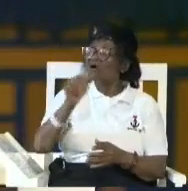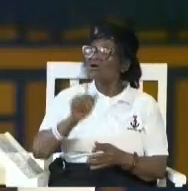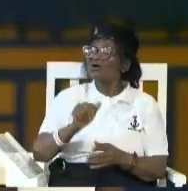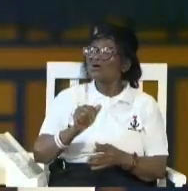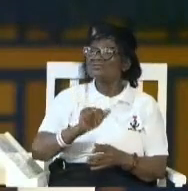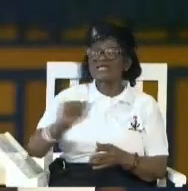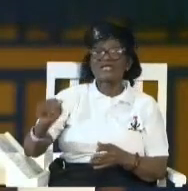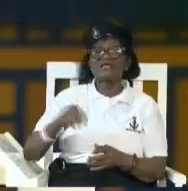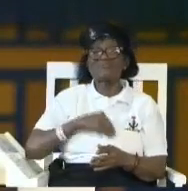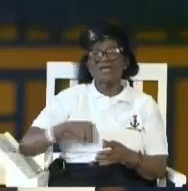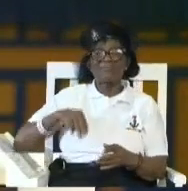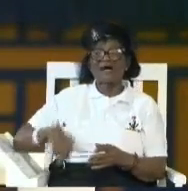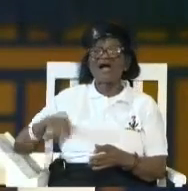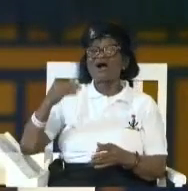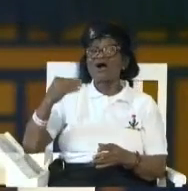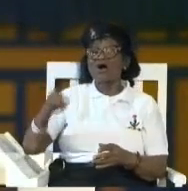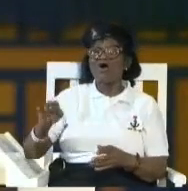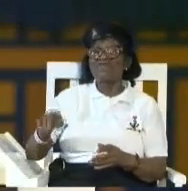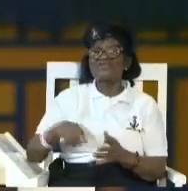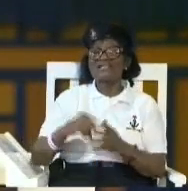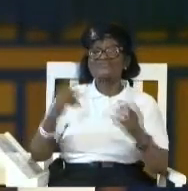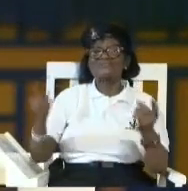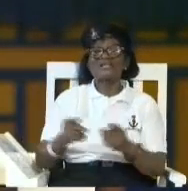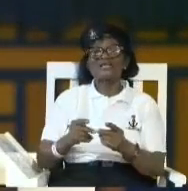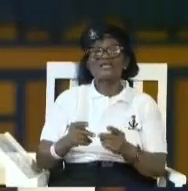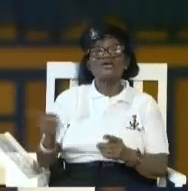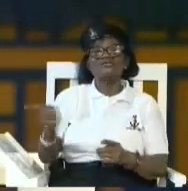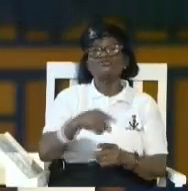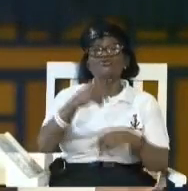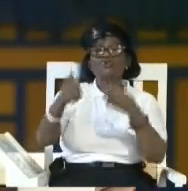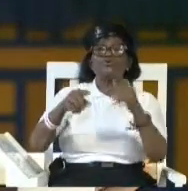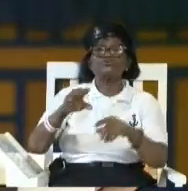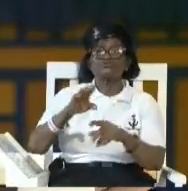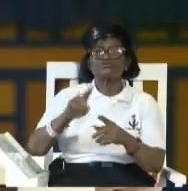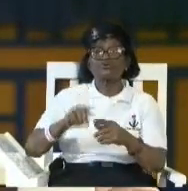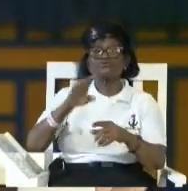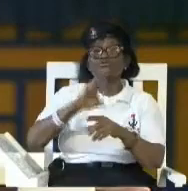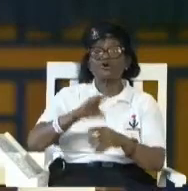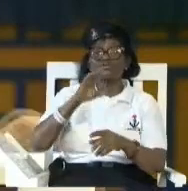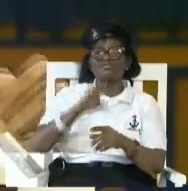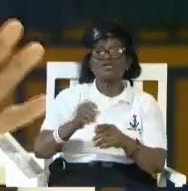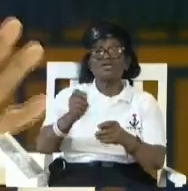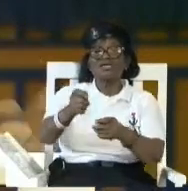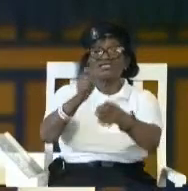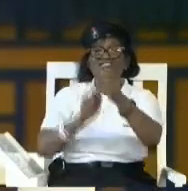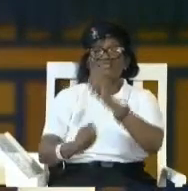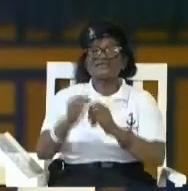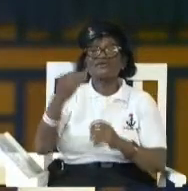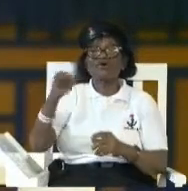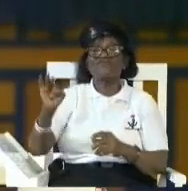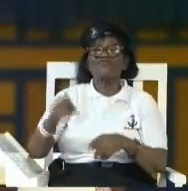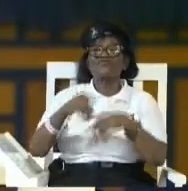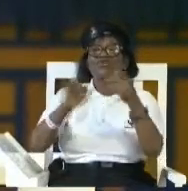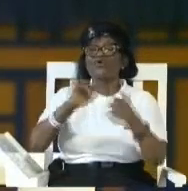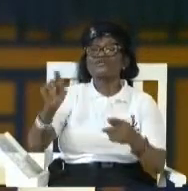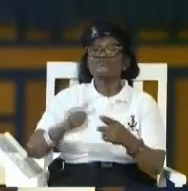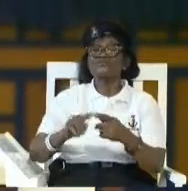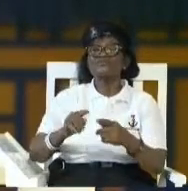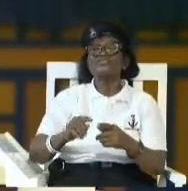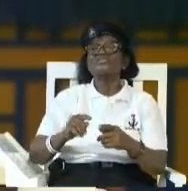because now you go to church instead of going to the bar. I'm talking of those who got